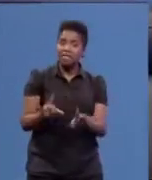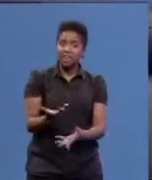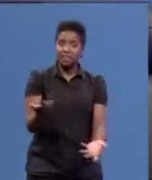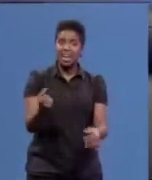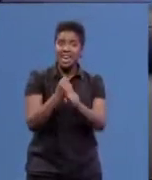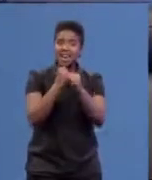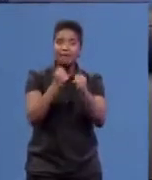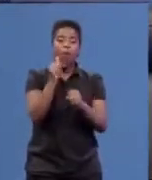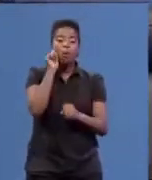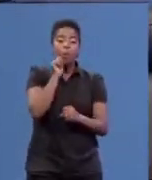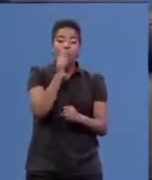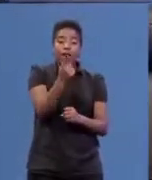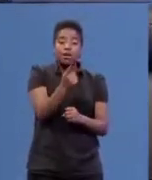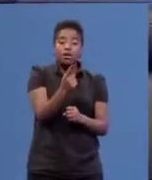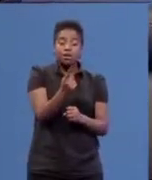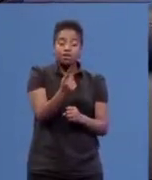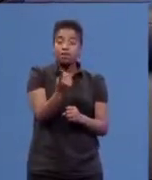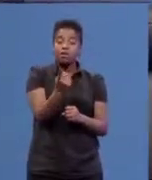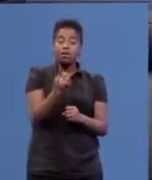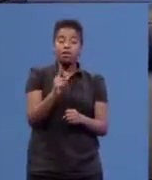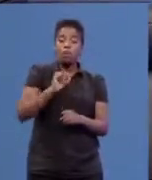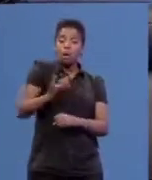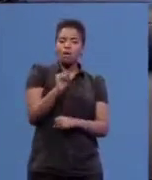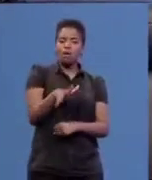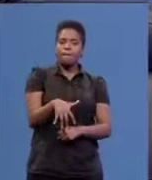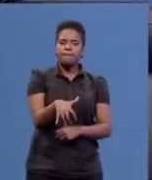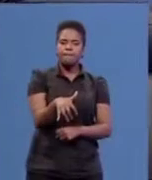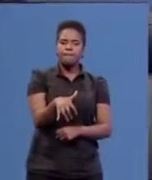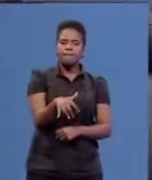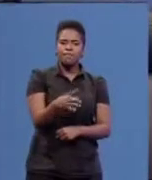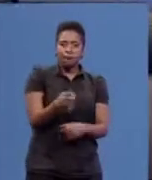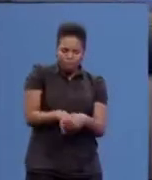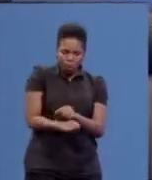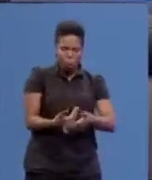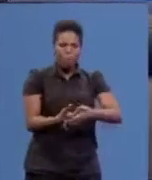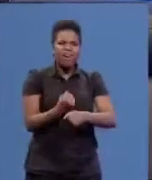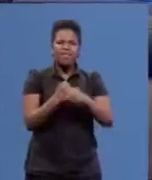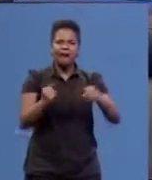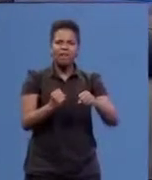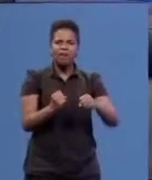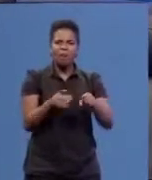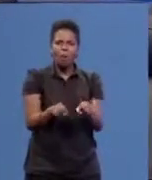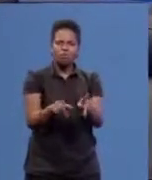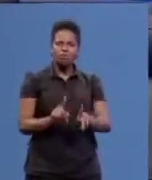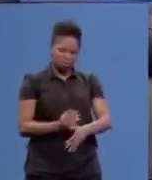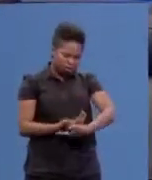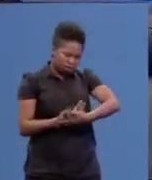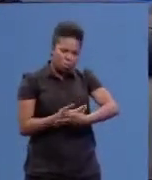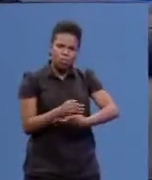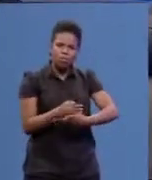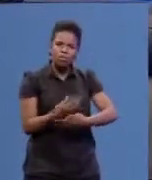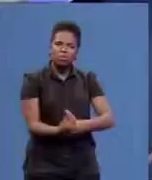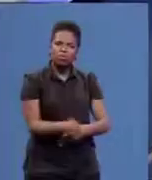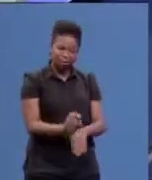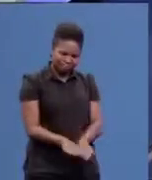Abantwana baka Tata Mandela never had an opportunity to khula notata wabo. Tata Mandela uyayithetha naye loo nto leyo uba he has struggled. And I think we need to respect